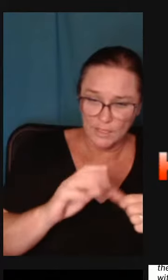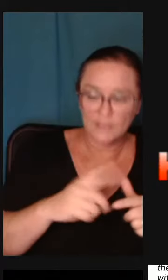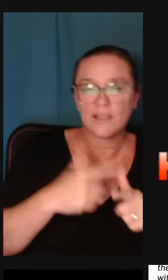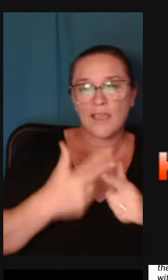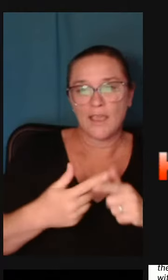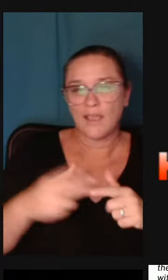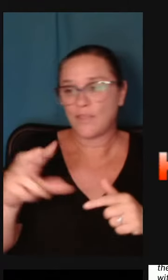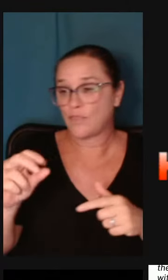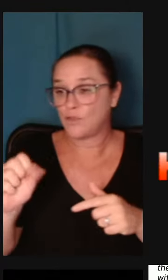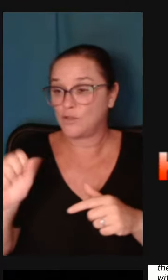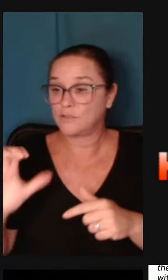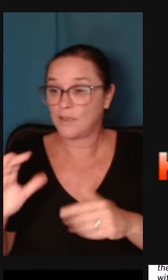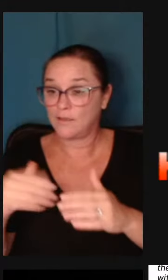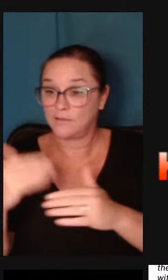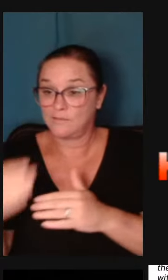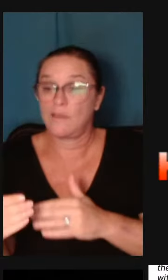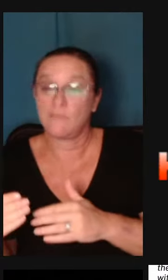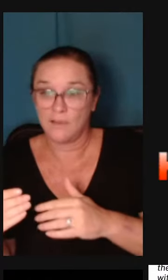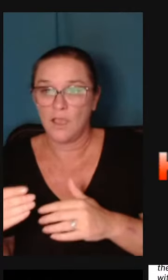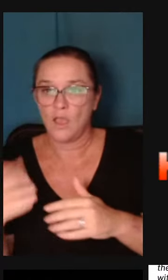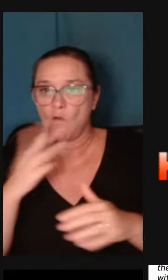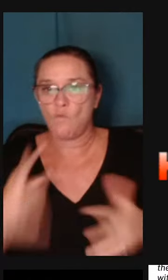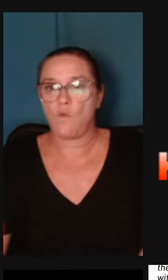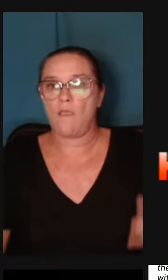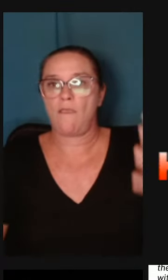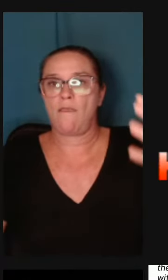as well. So all of it within about a minute and a half.